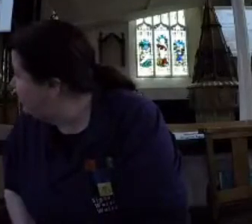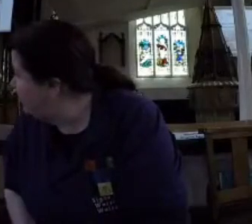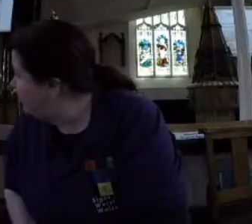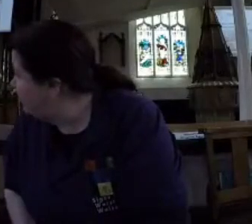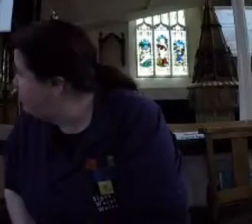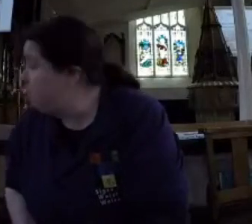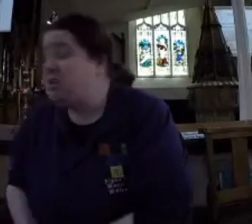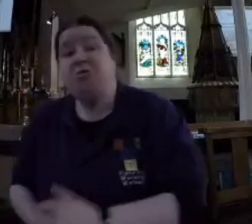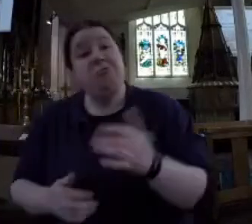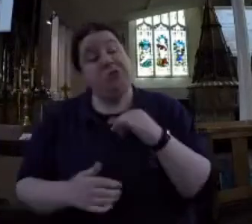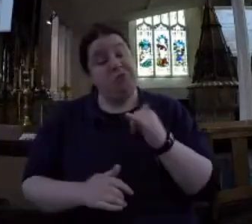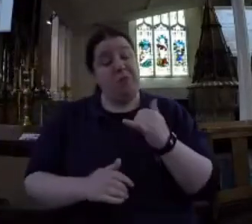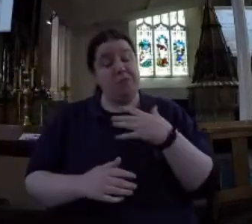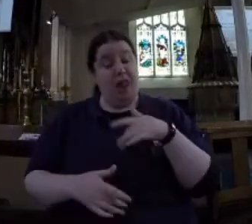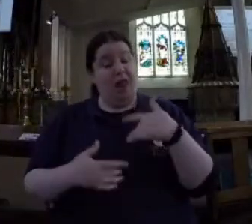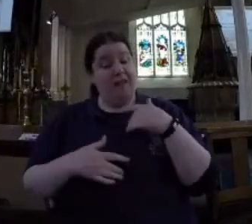Sometimes our life needs a bit of a shake.